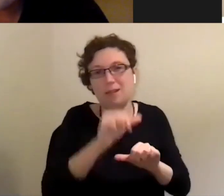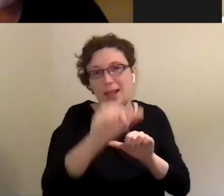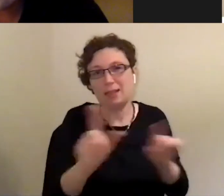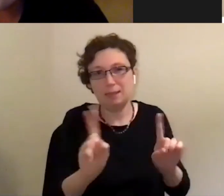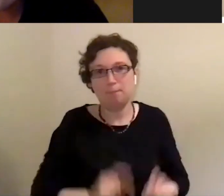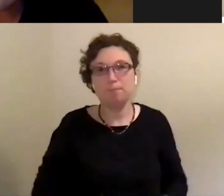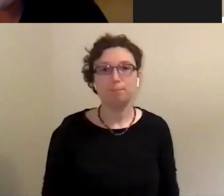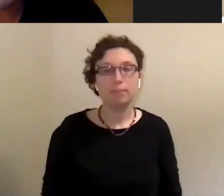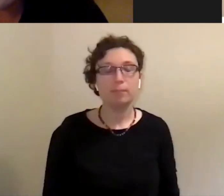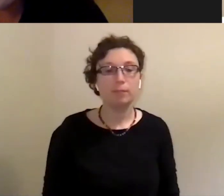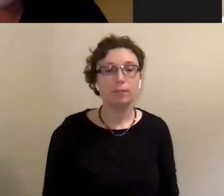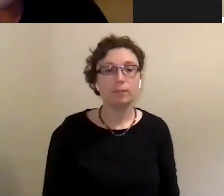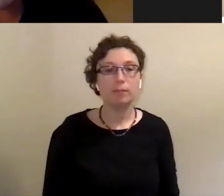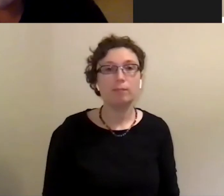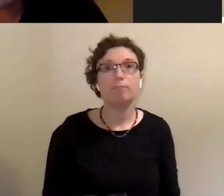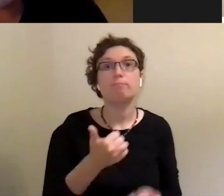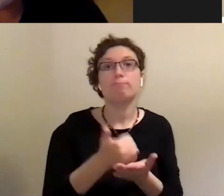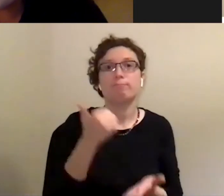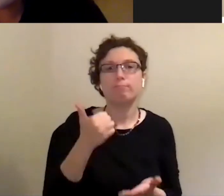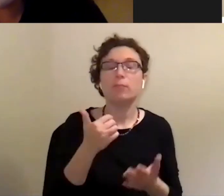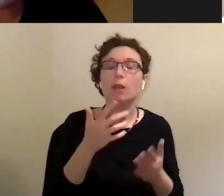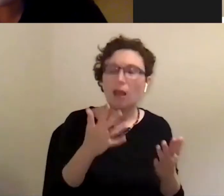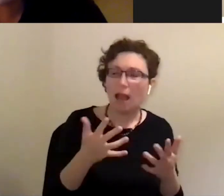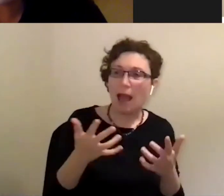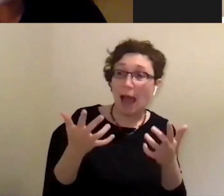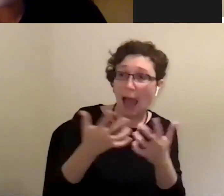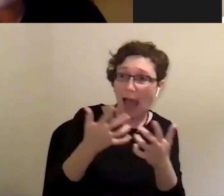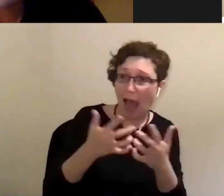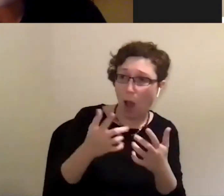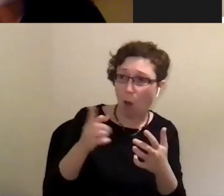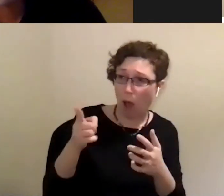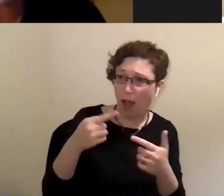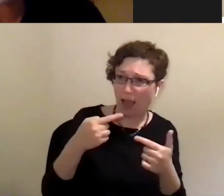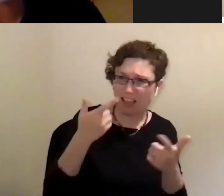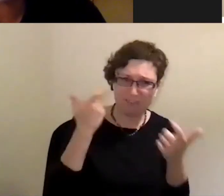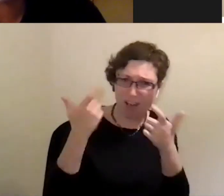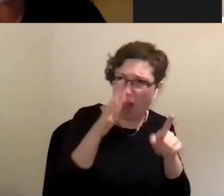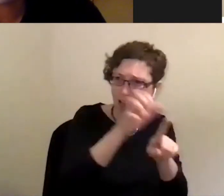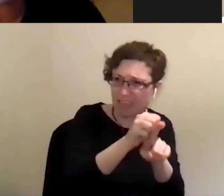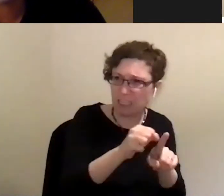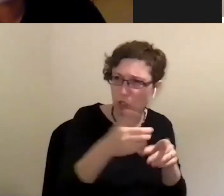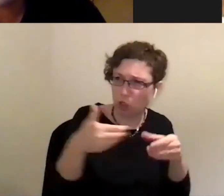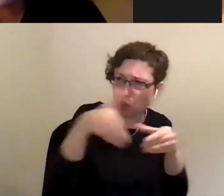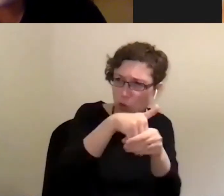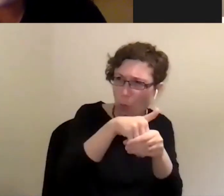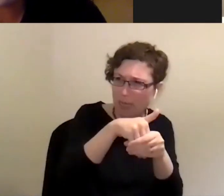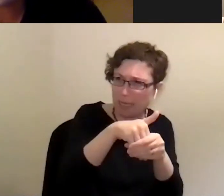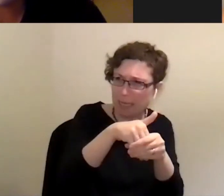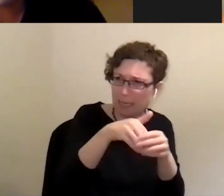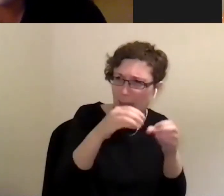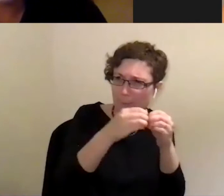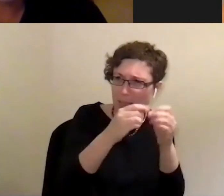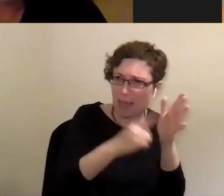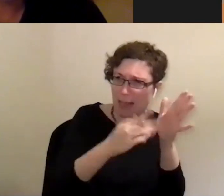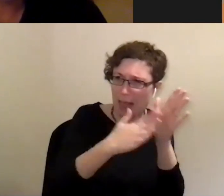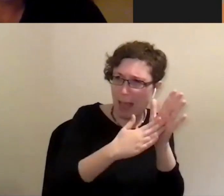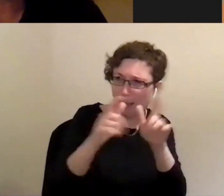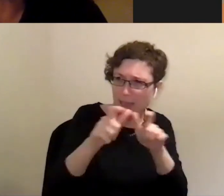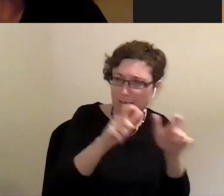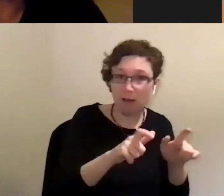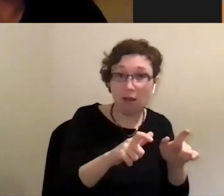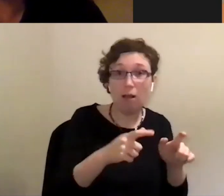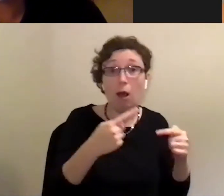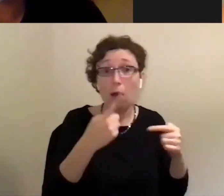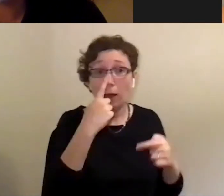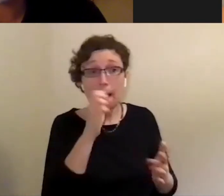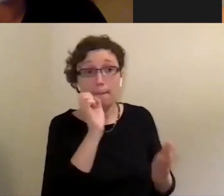How do I find and join BLM Exeter? I wonder if one of the moderators wouldn't mind. I can put links. So is that all